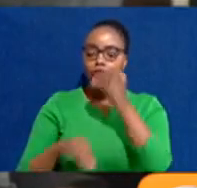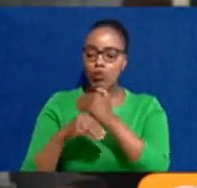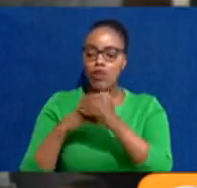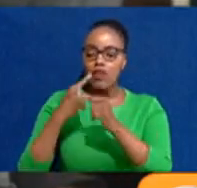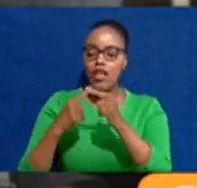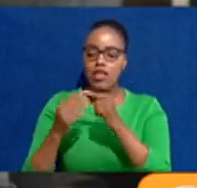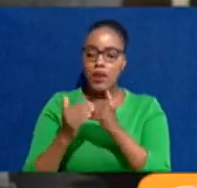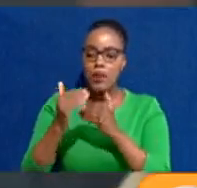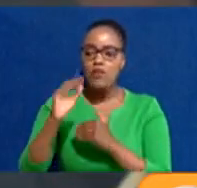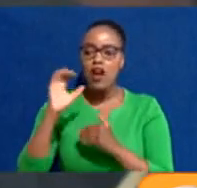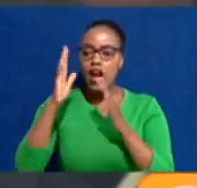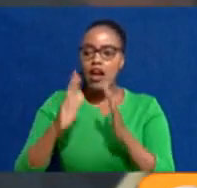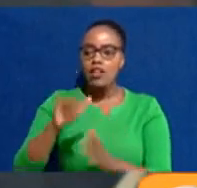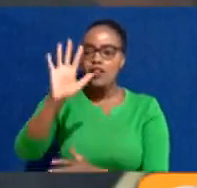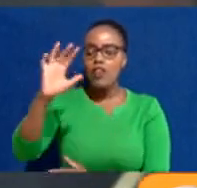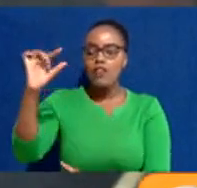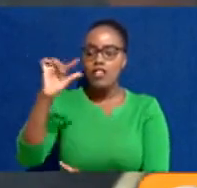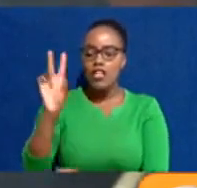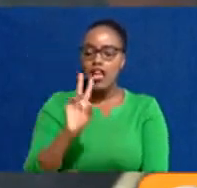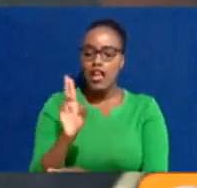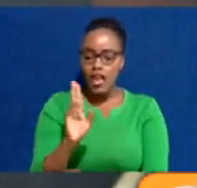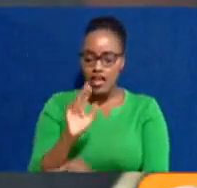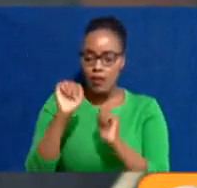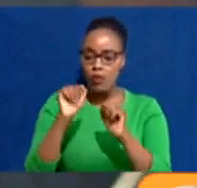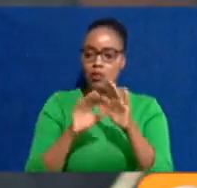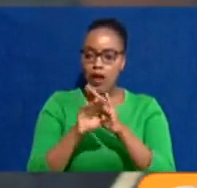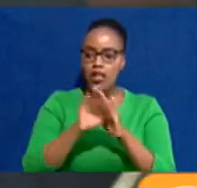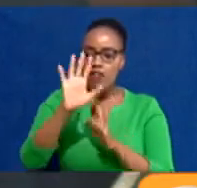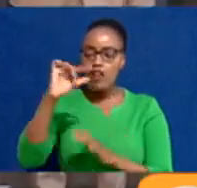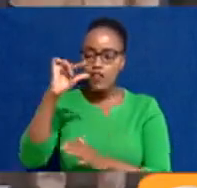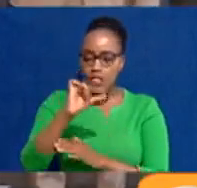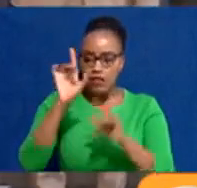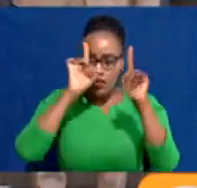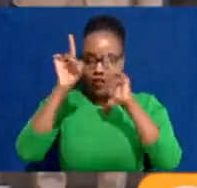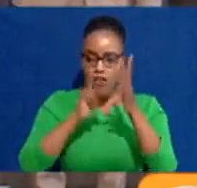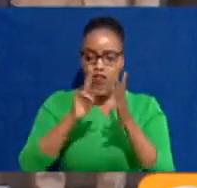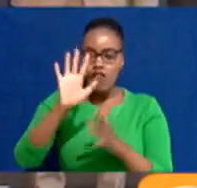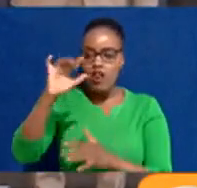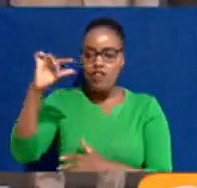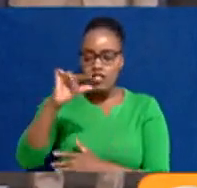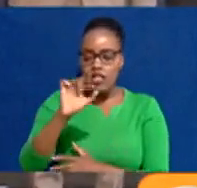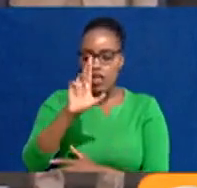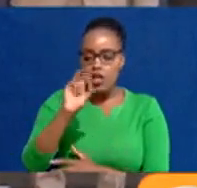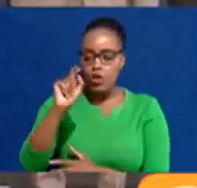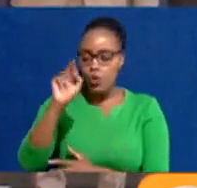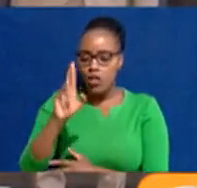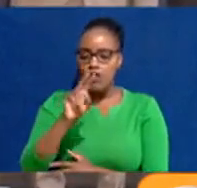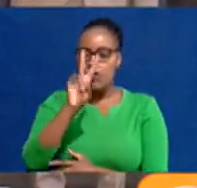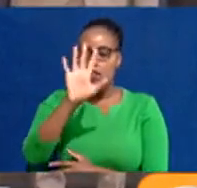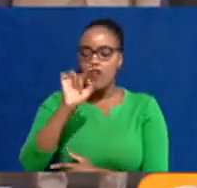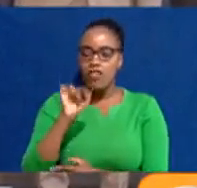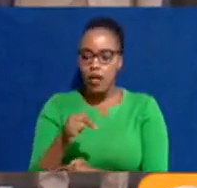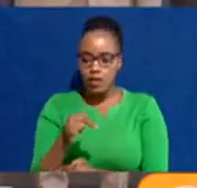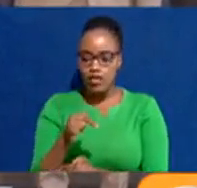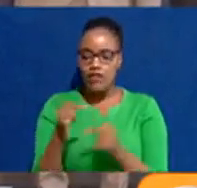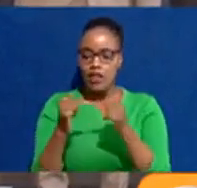years. Customers in 5G-ready zones can access 5G Wi-Fi by purchasing a 5G router at 25,000 shillings